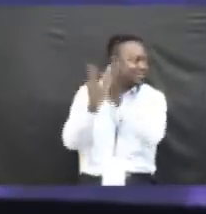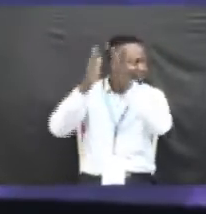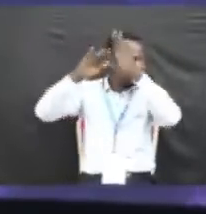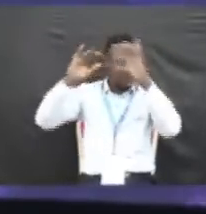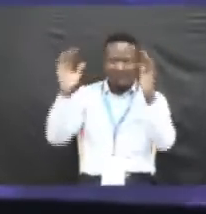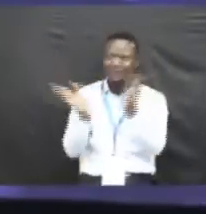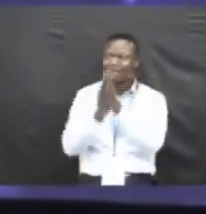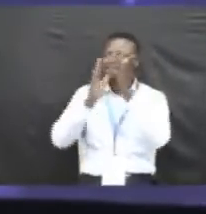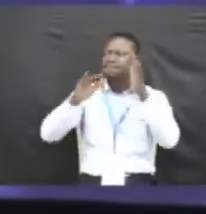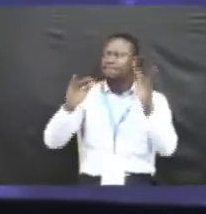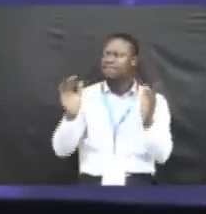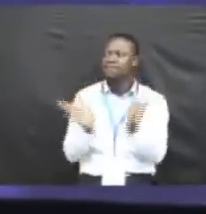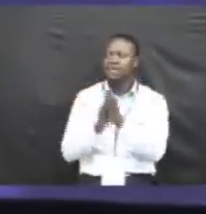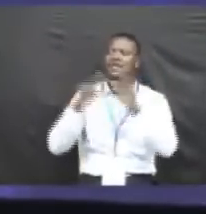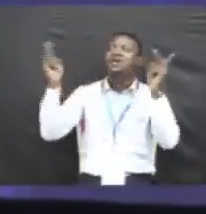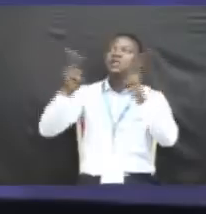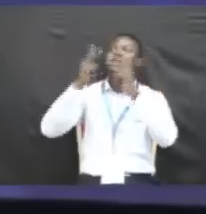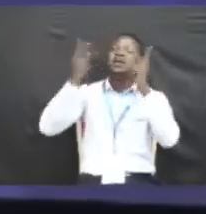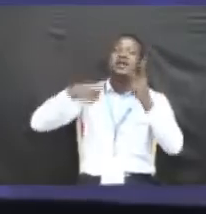Hallelujah.